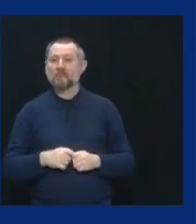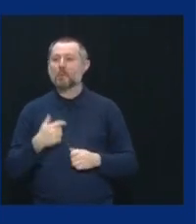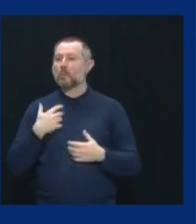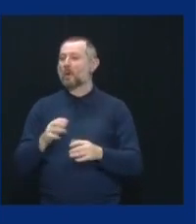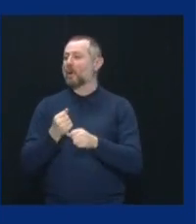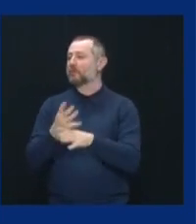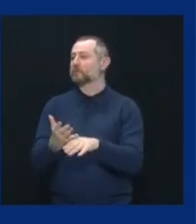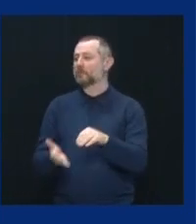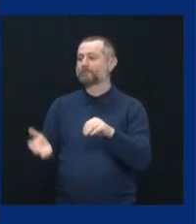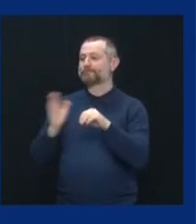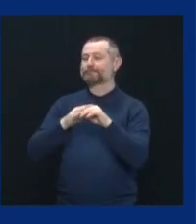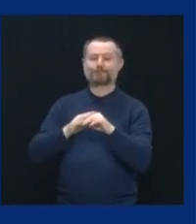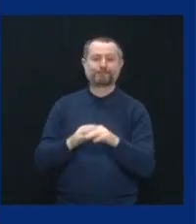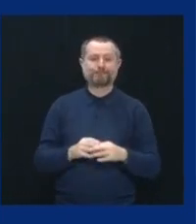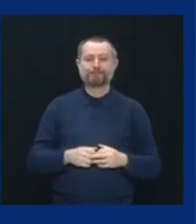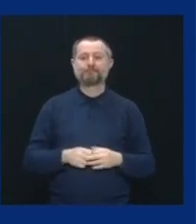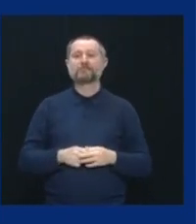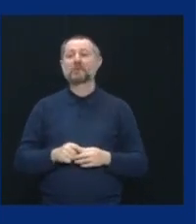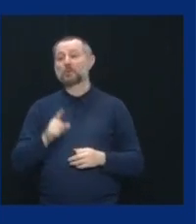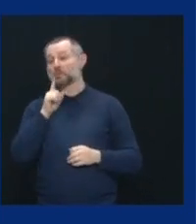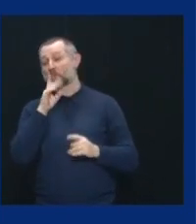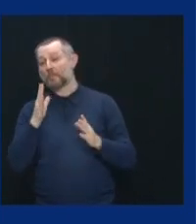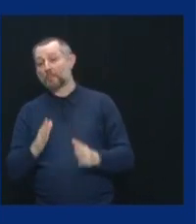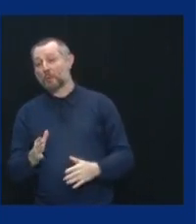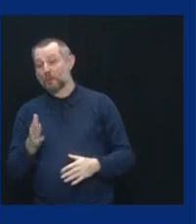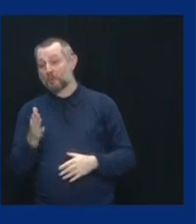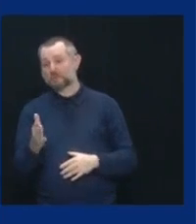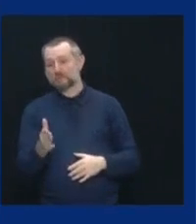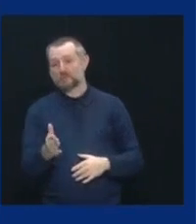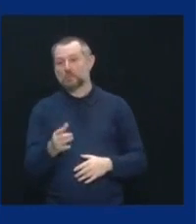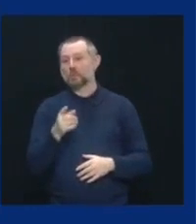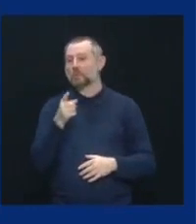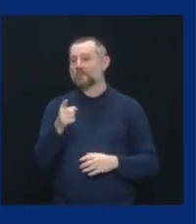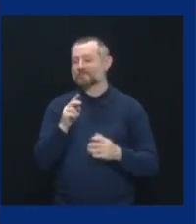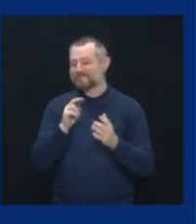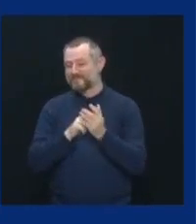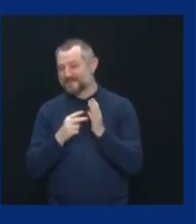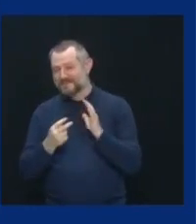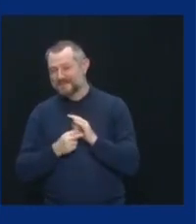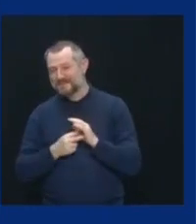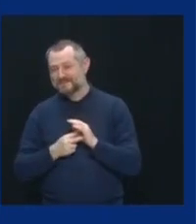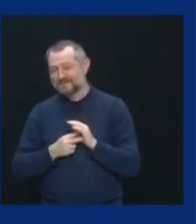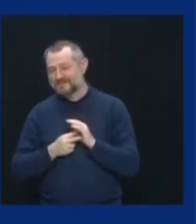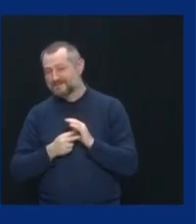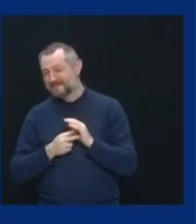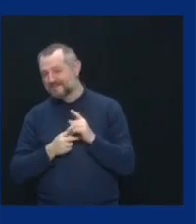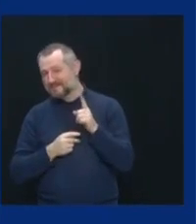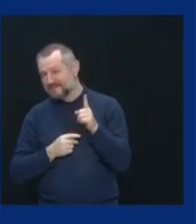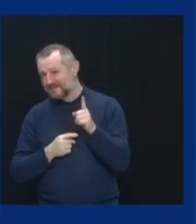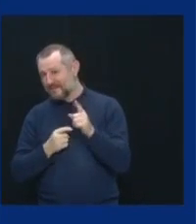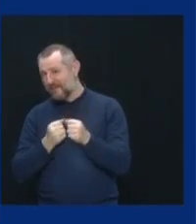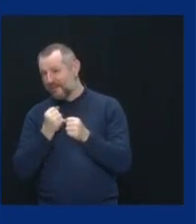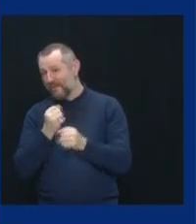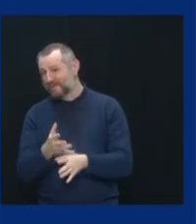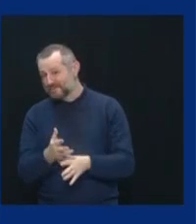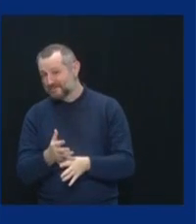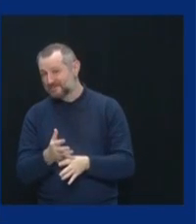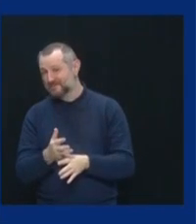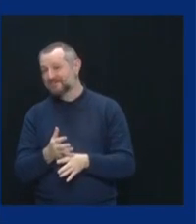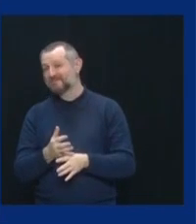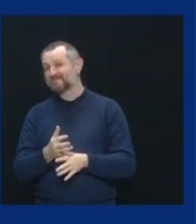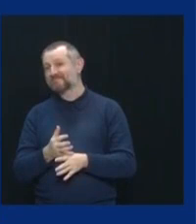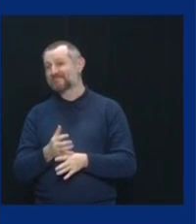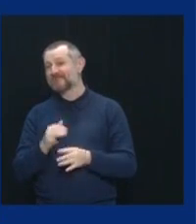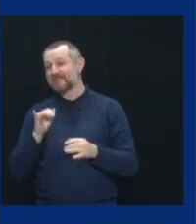But it's not a legal question. So are you really saying that this is sort of the creation of a toxic political environment that's existed